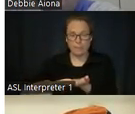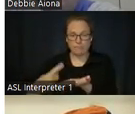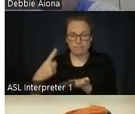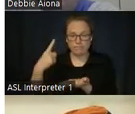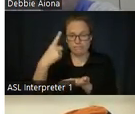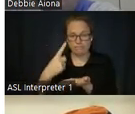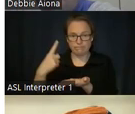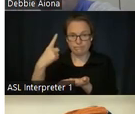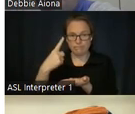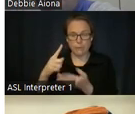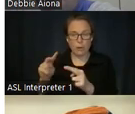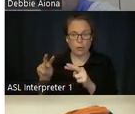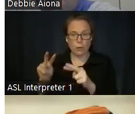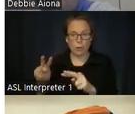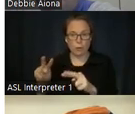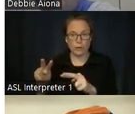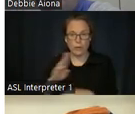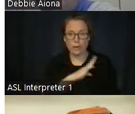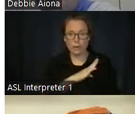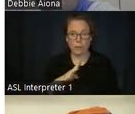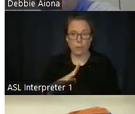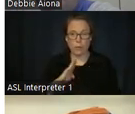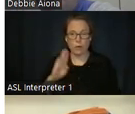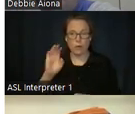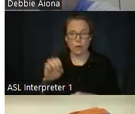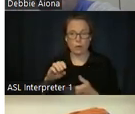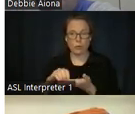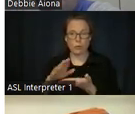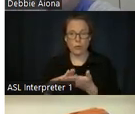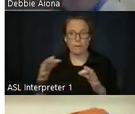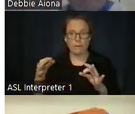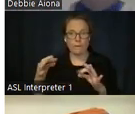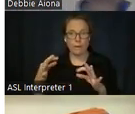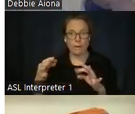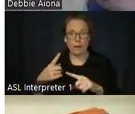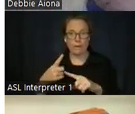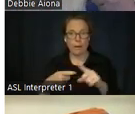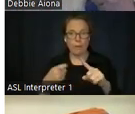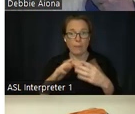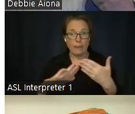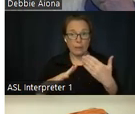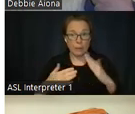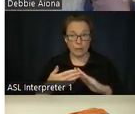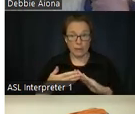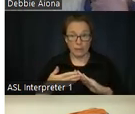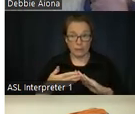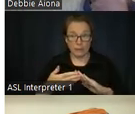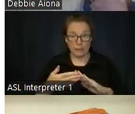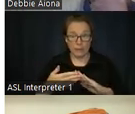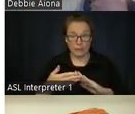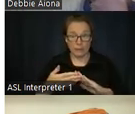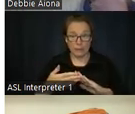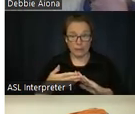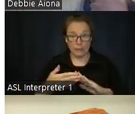the oversight board should report feedback it gets from the community from like outreach and stuff. But in this section C where it